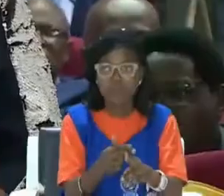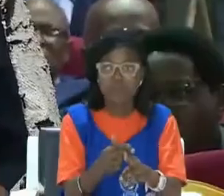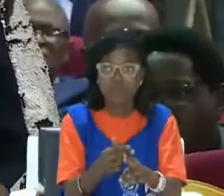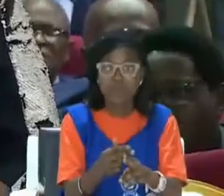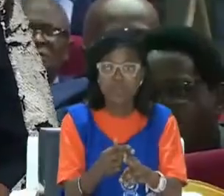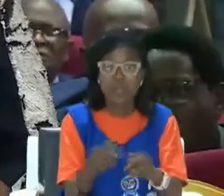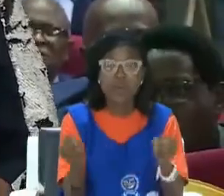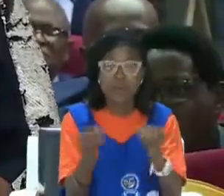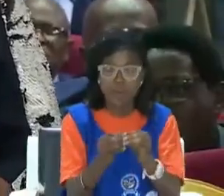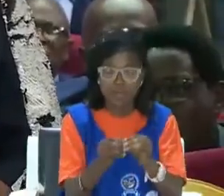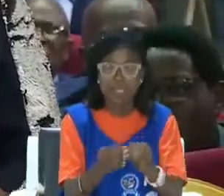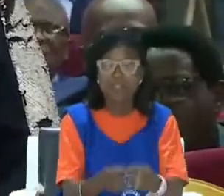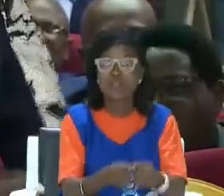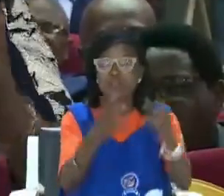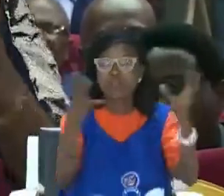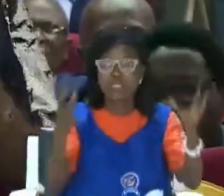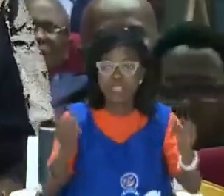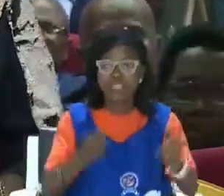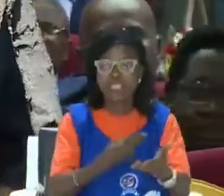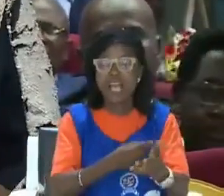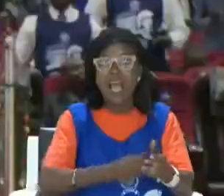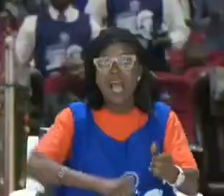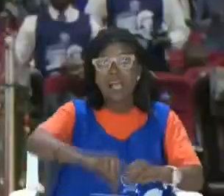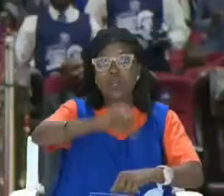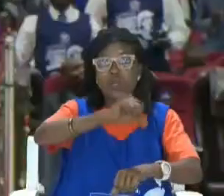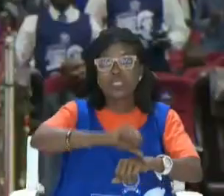More than sufficient anointing.